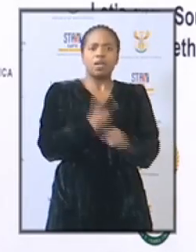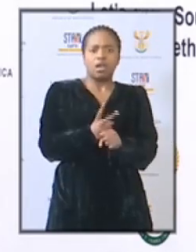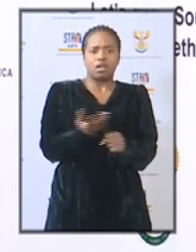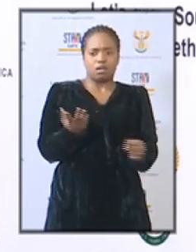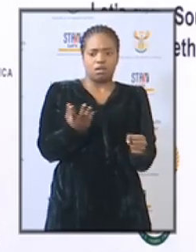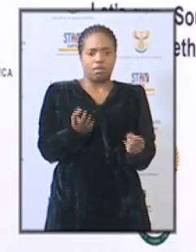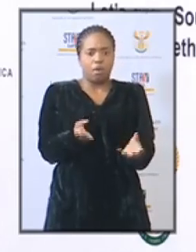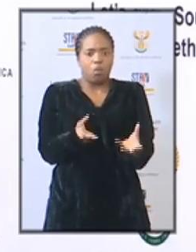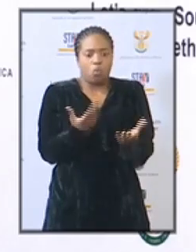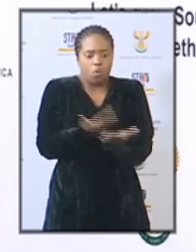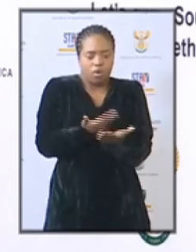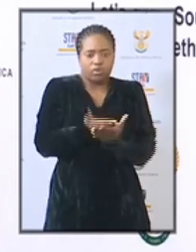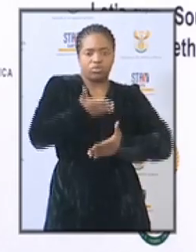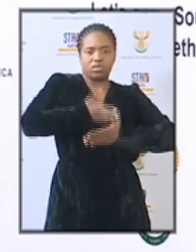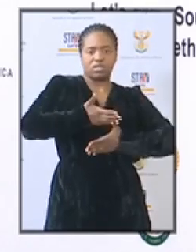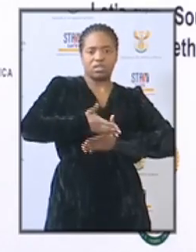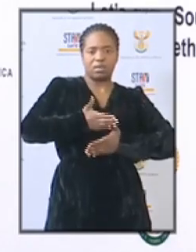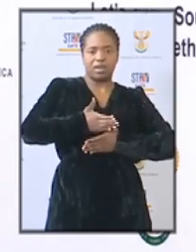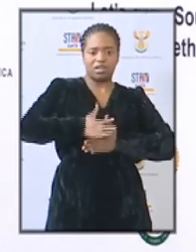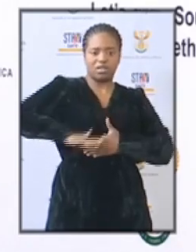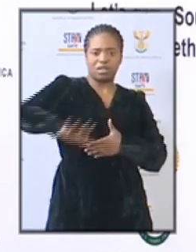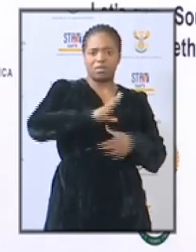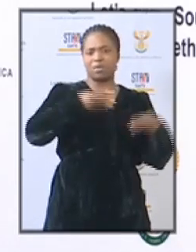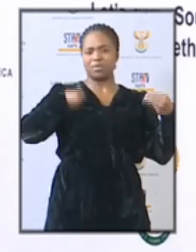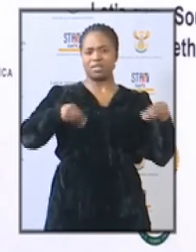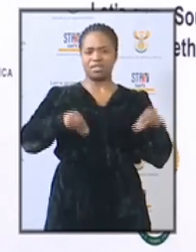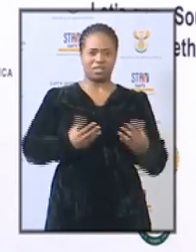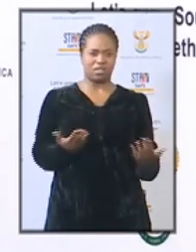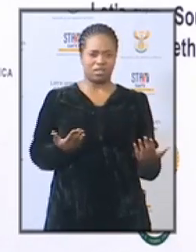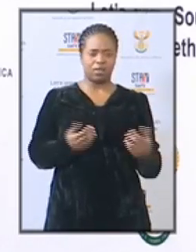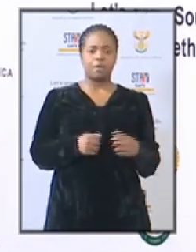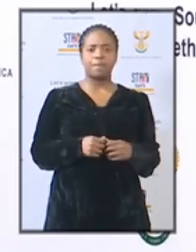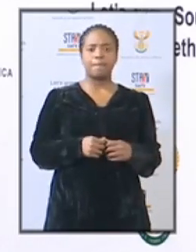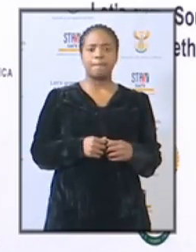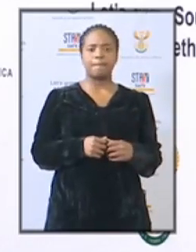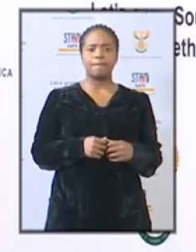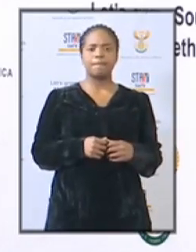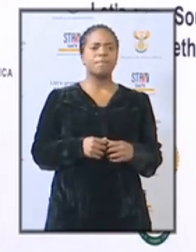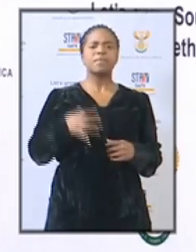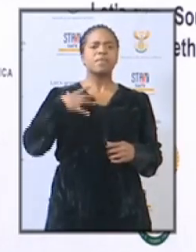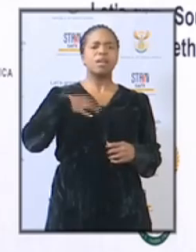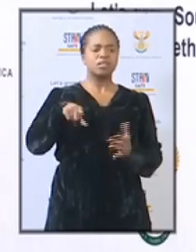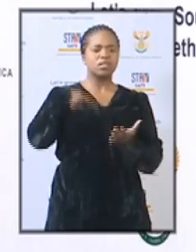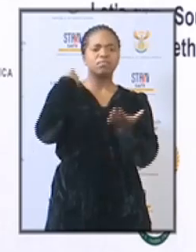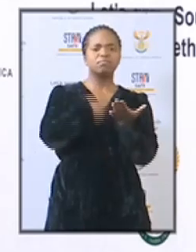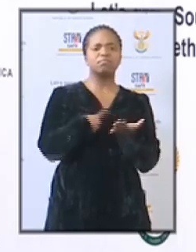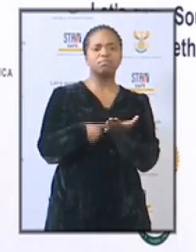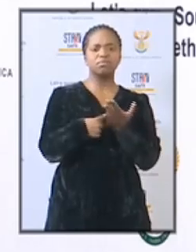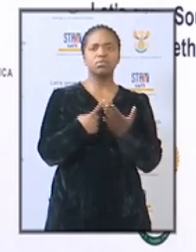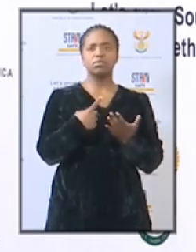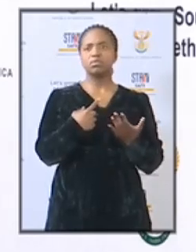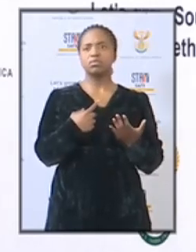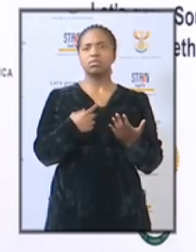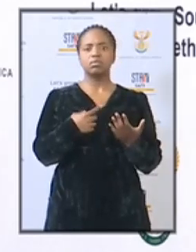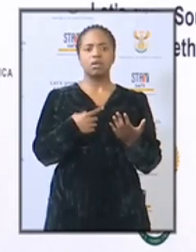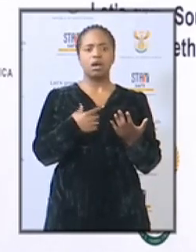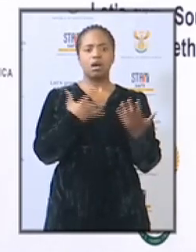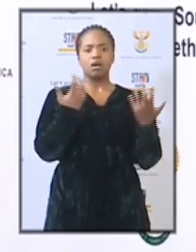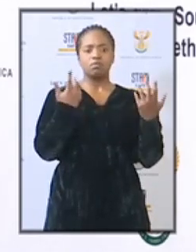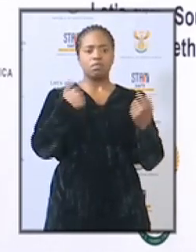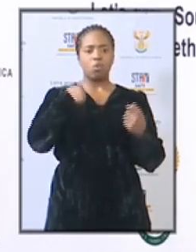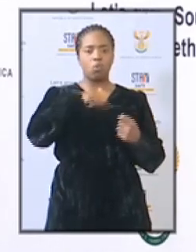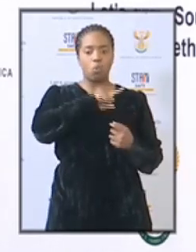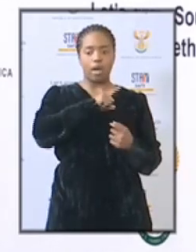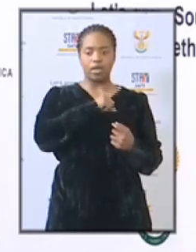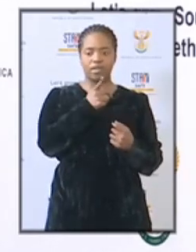to find a way to come back into the businesses. In the recovery, we don't talk about stimulus because we do not have the